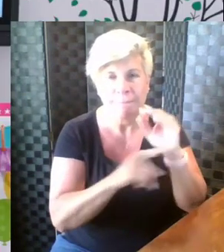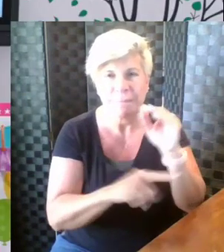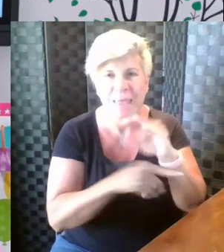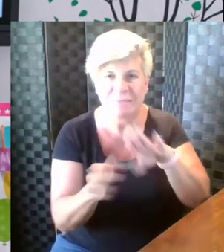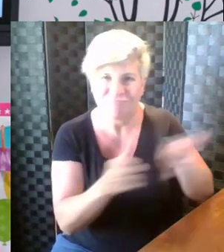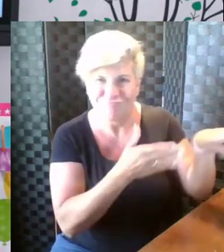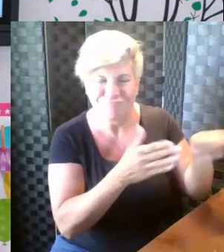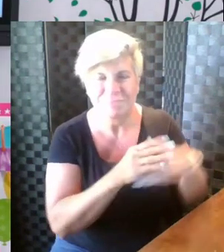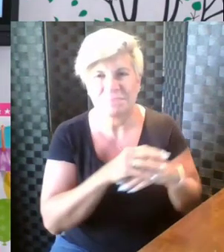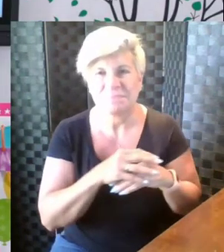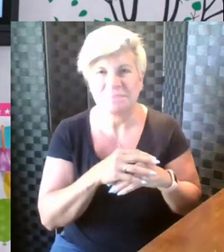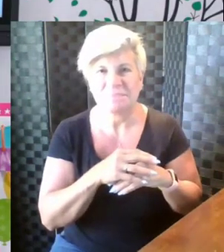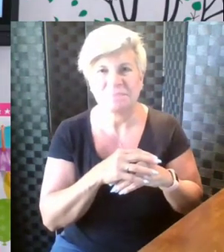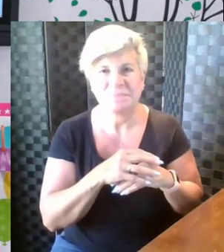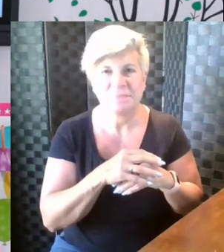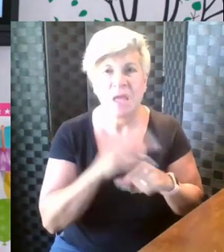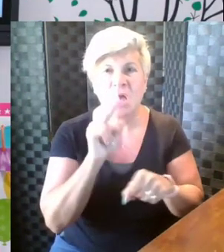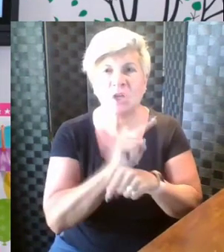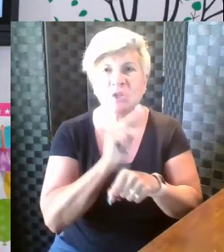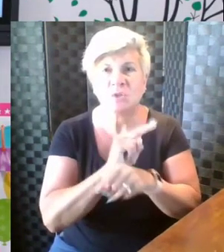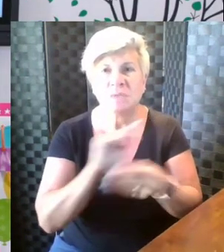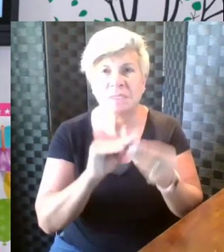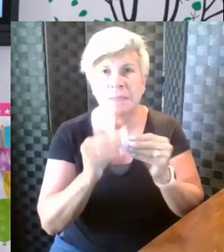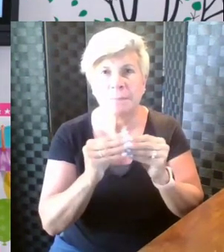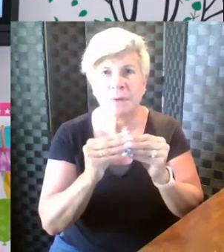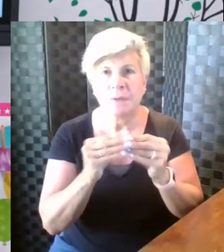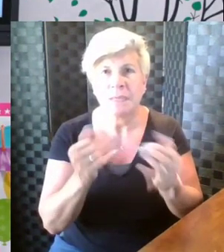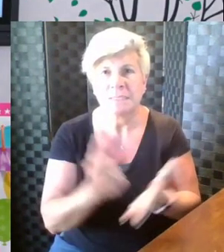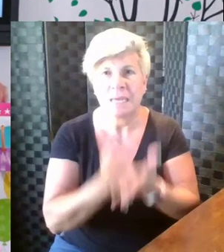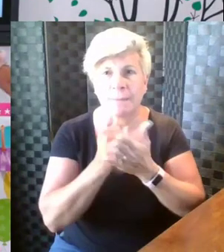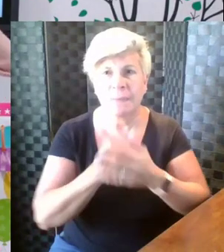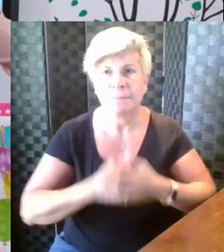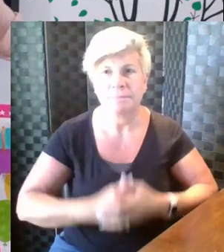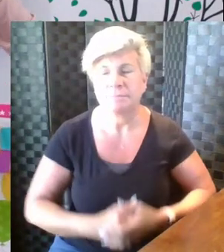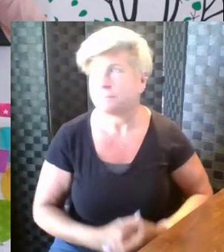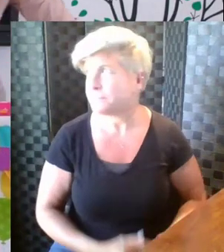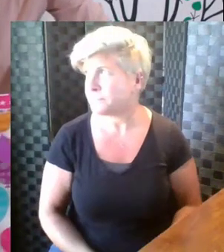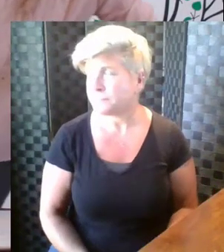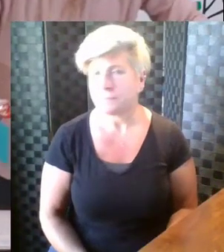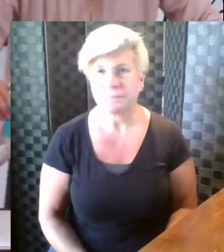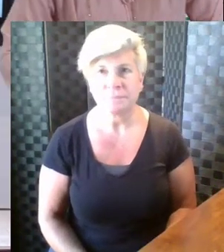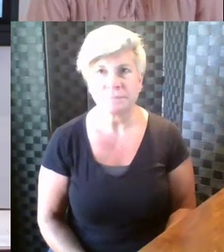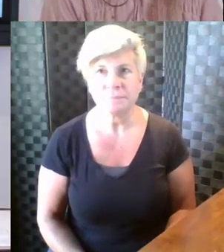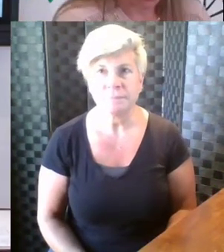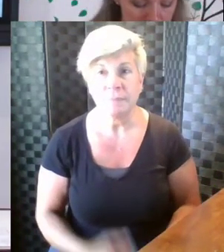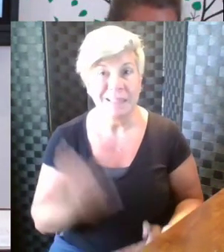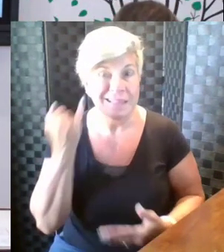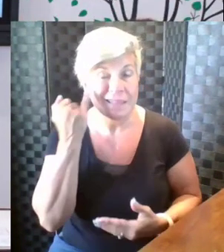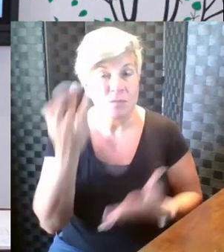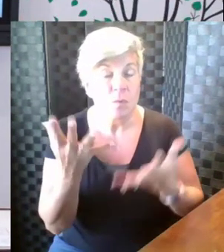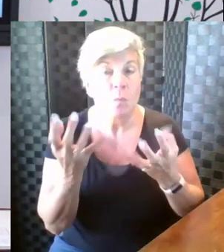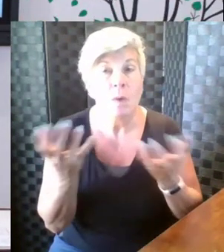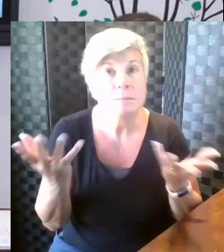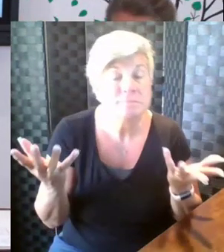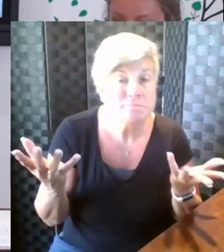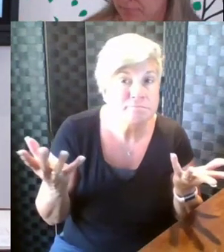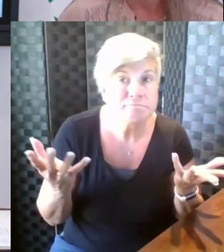here. And I'm going to use this number line to help me. So if we wanted